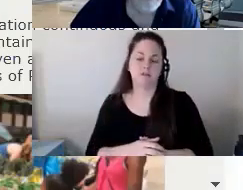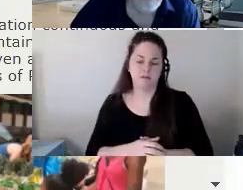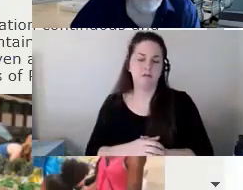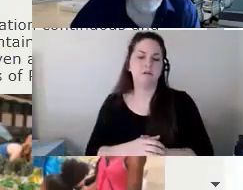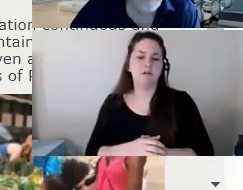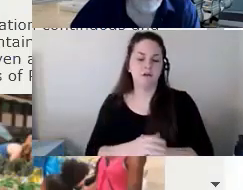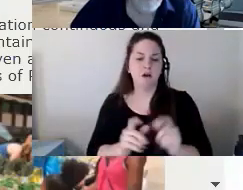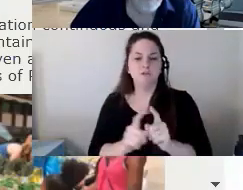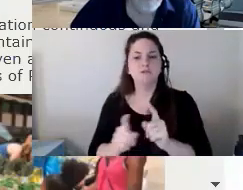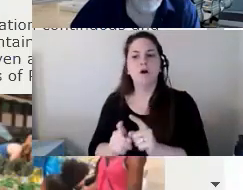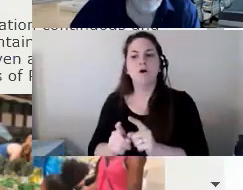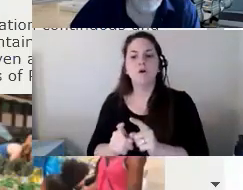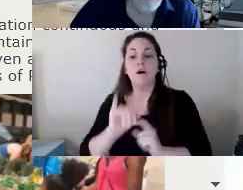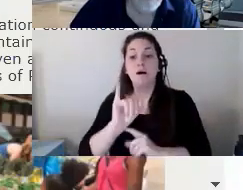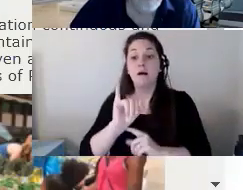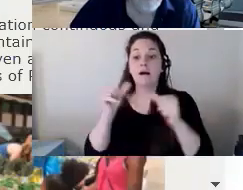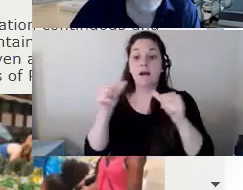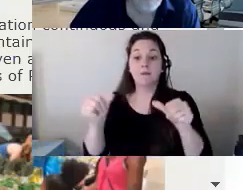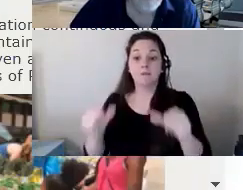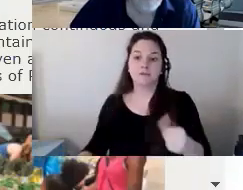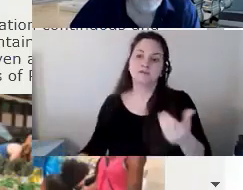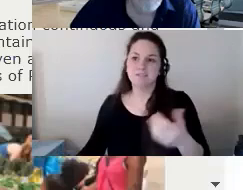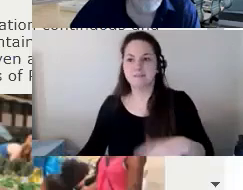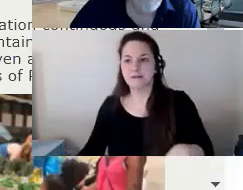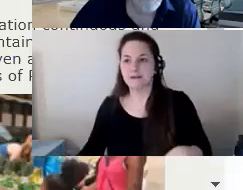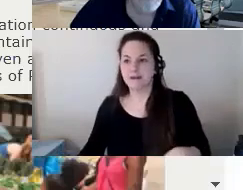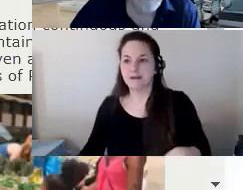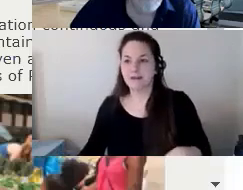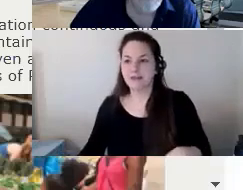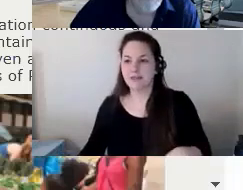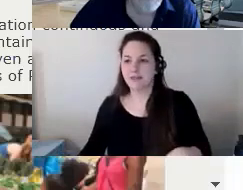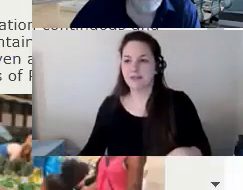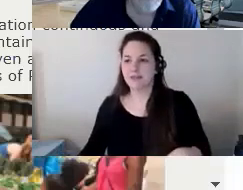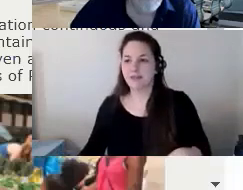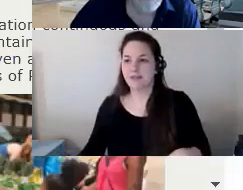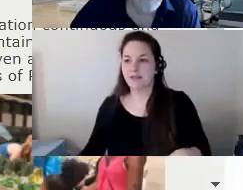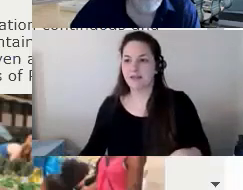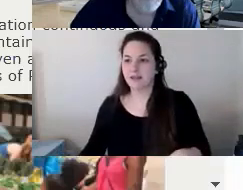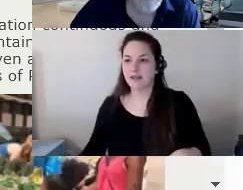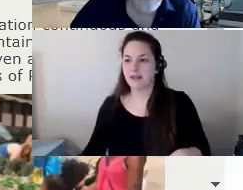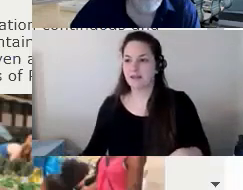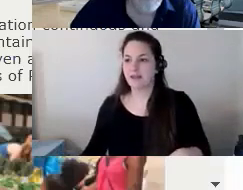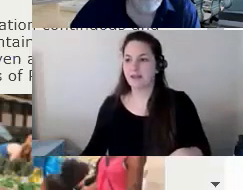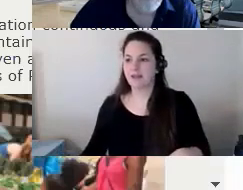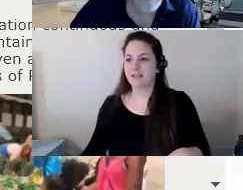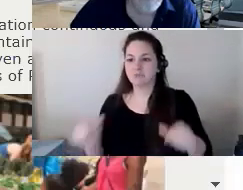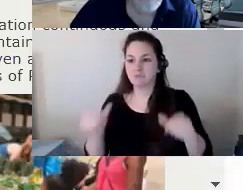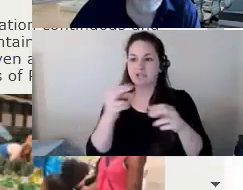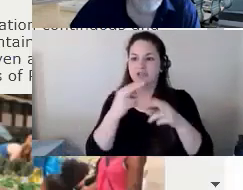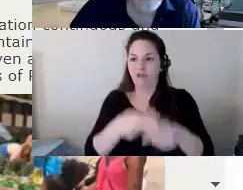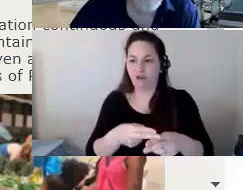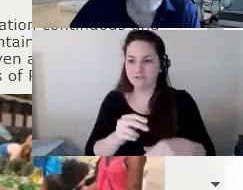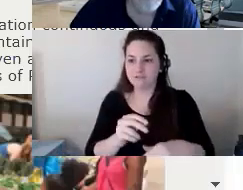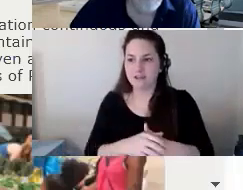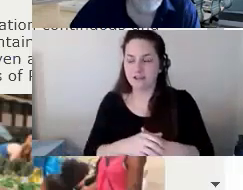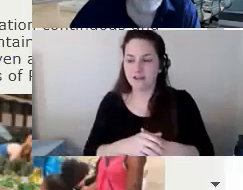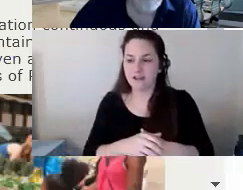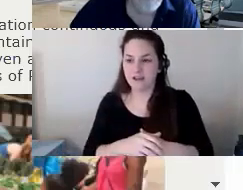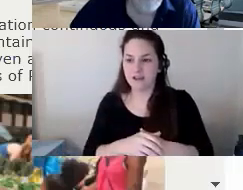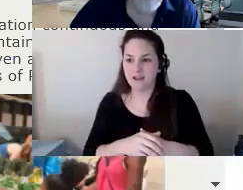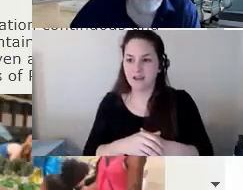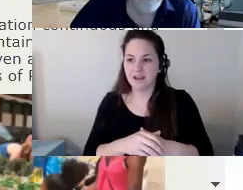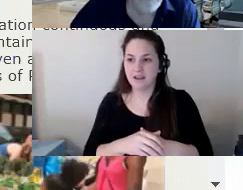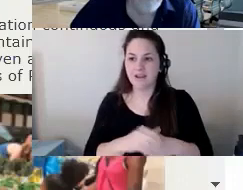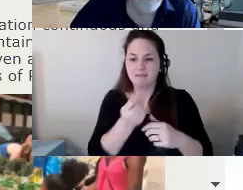have the iPoster, because that's what they're called, staff are in multiple time zones and